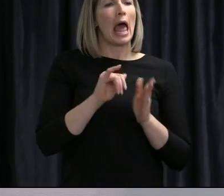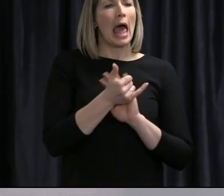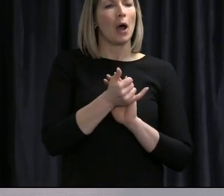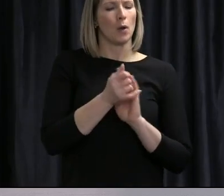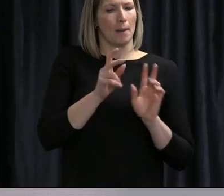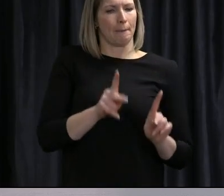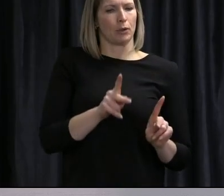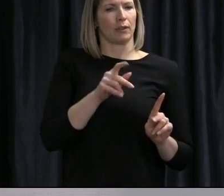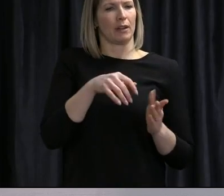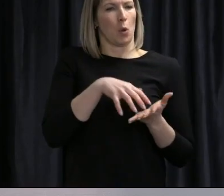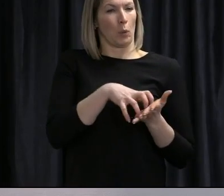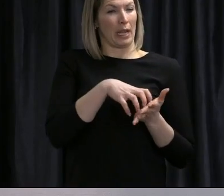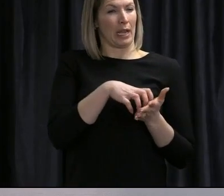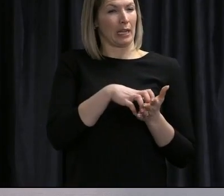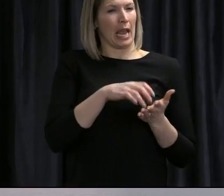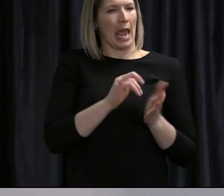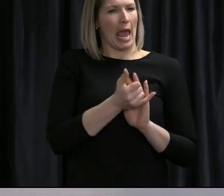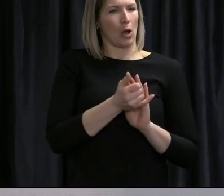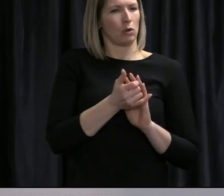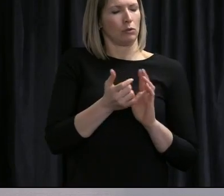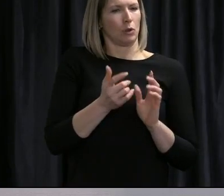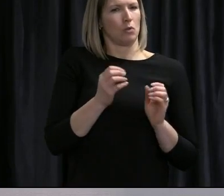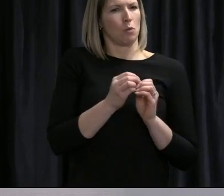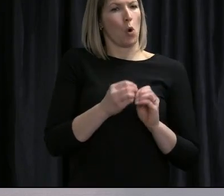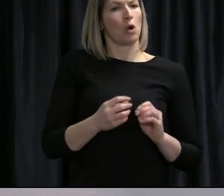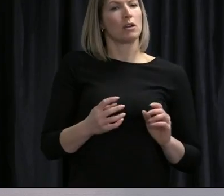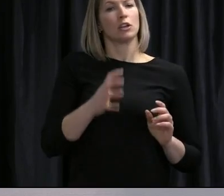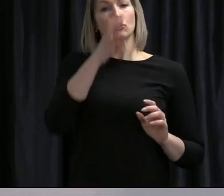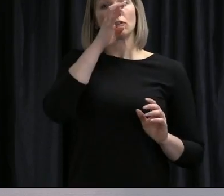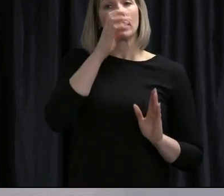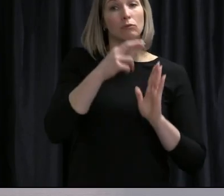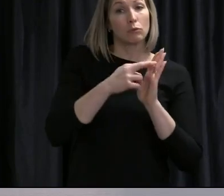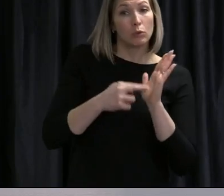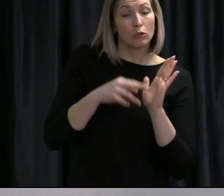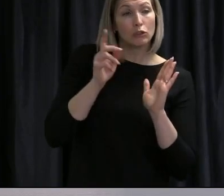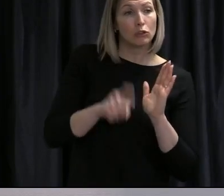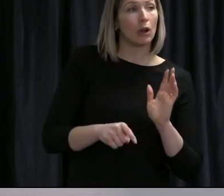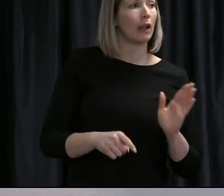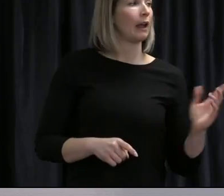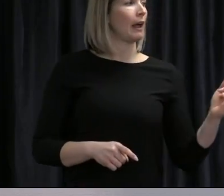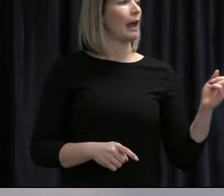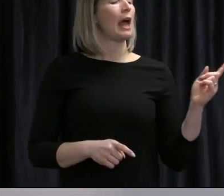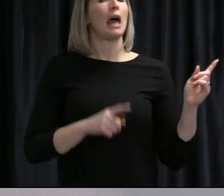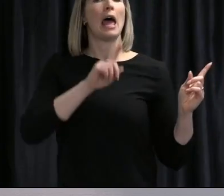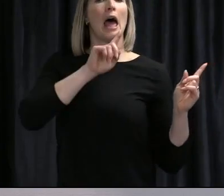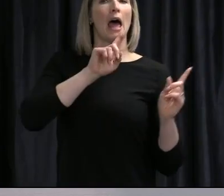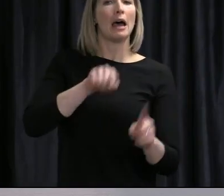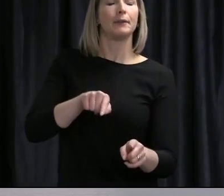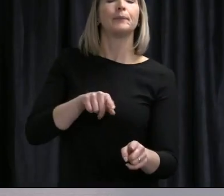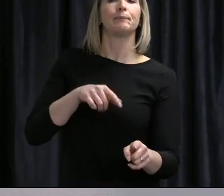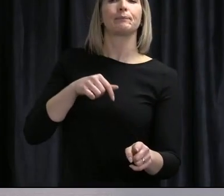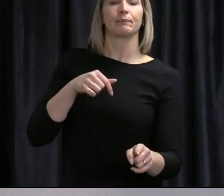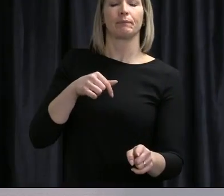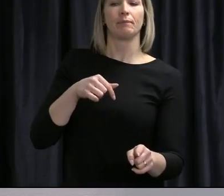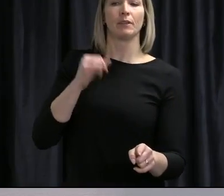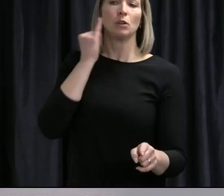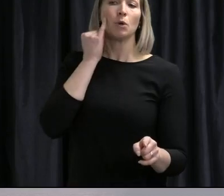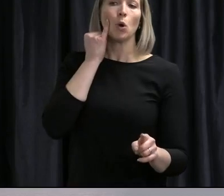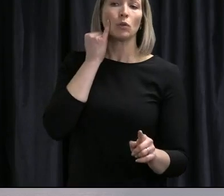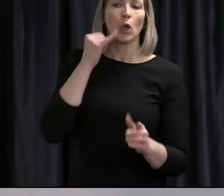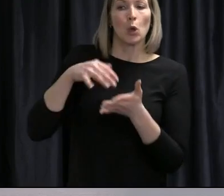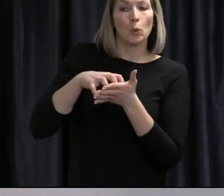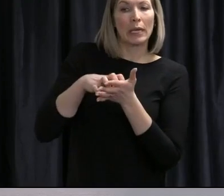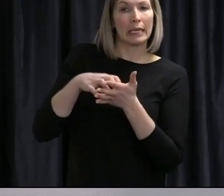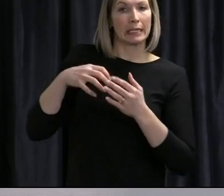should be handling this right now? So anyone who is at increased risk for severe disease, we would recommend that they try